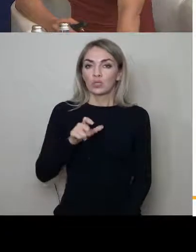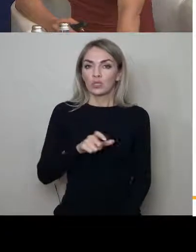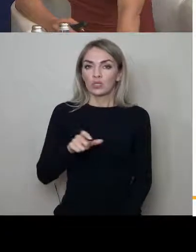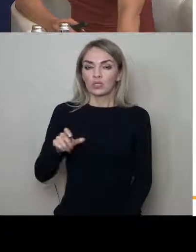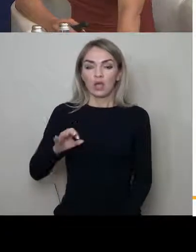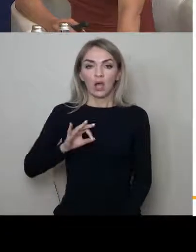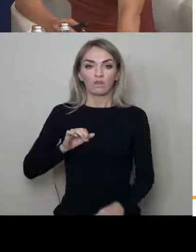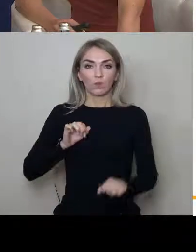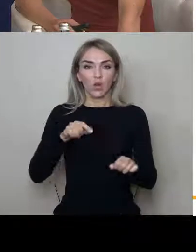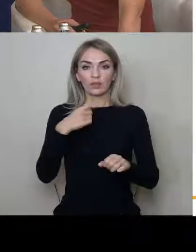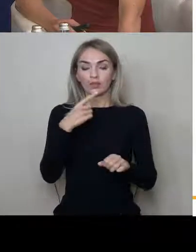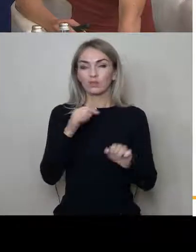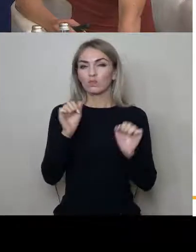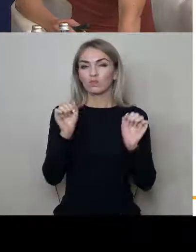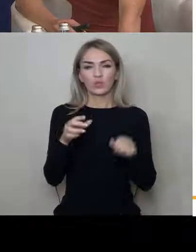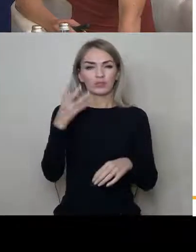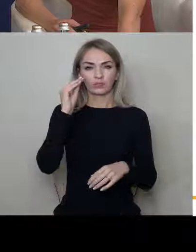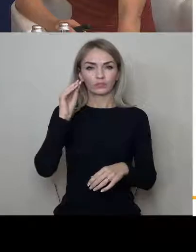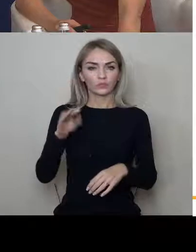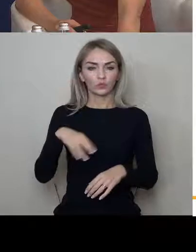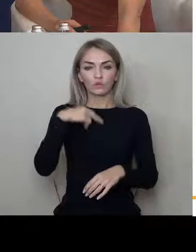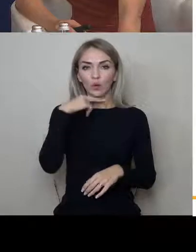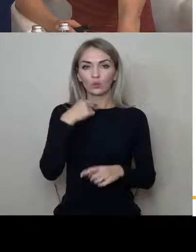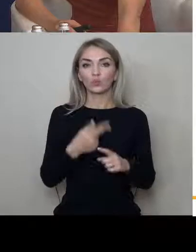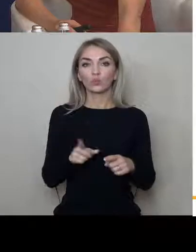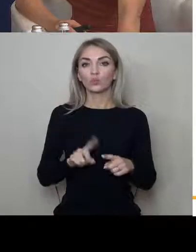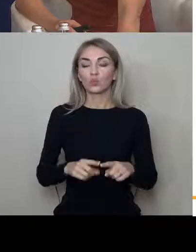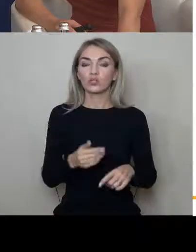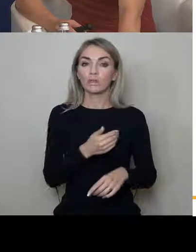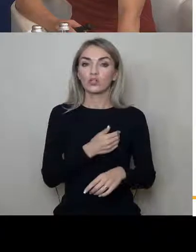Lawyers say that